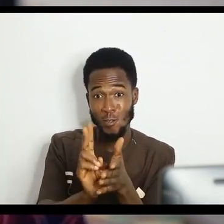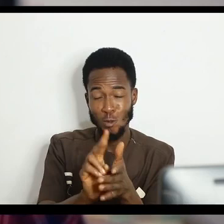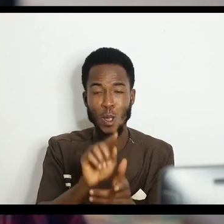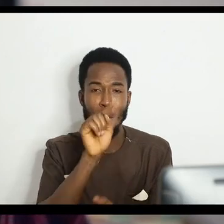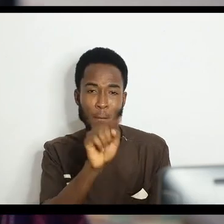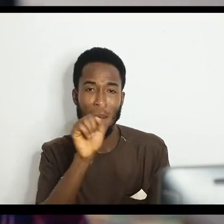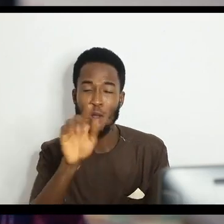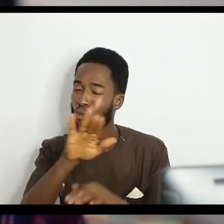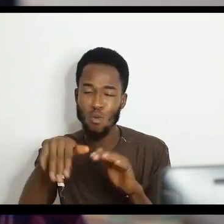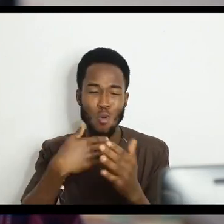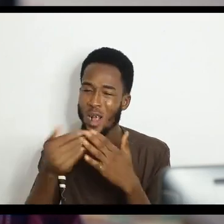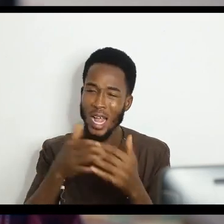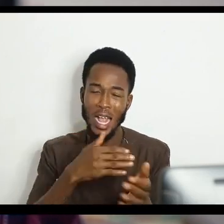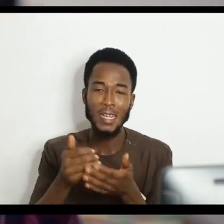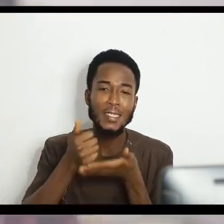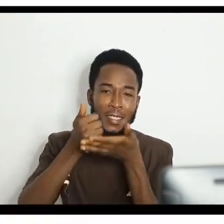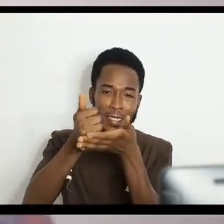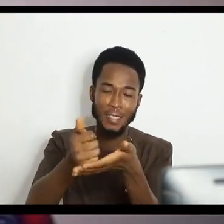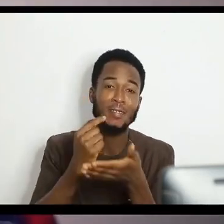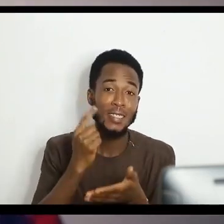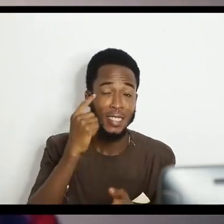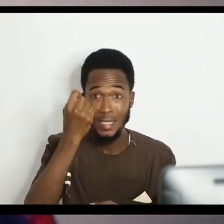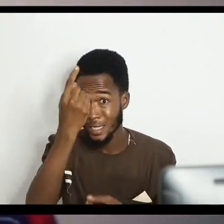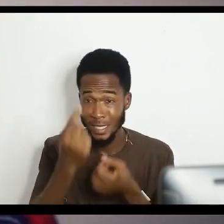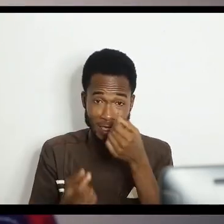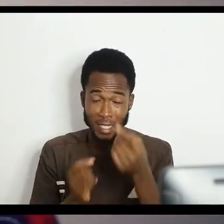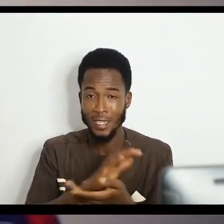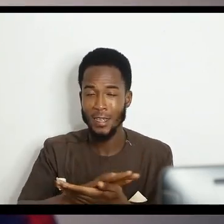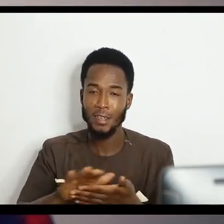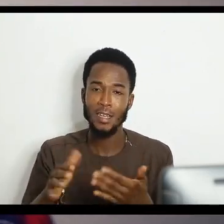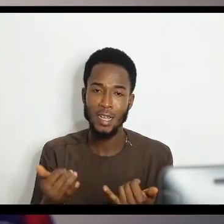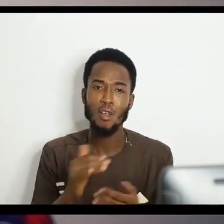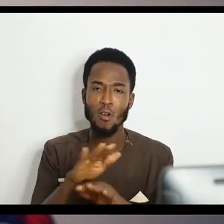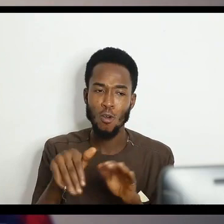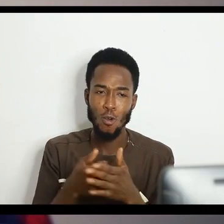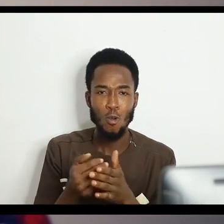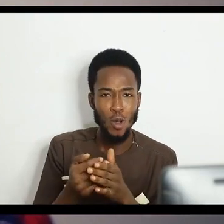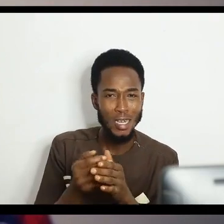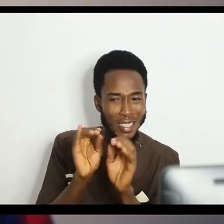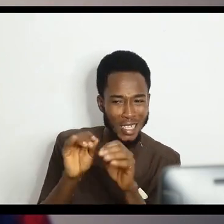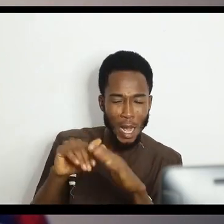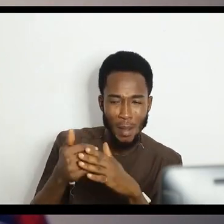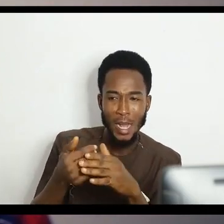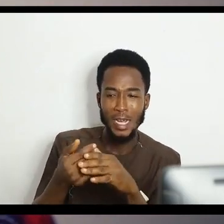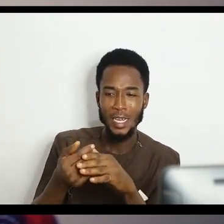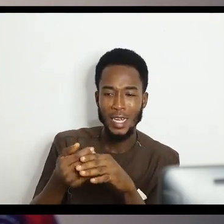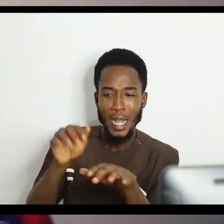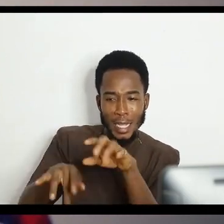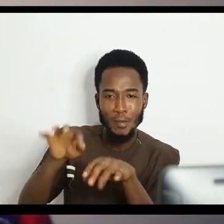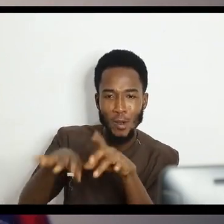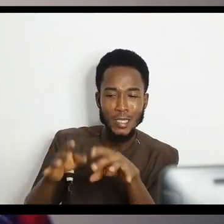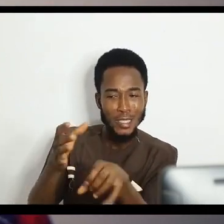captions, visual aids to enhance understanding. We will also emphasize keyboard shortcuts and other techniques that